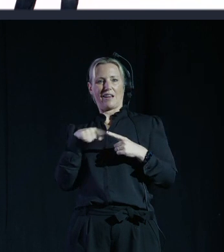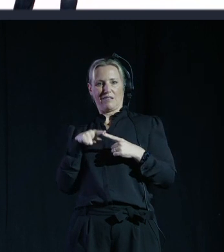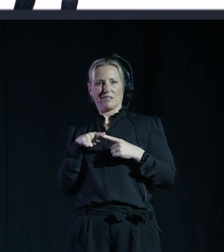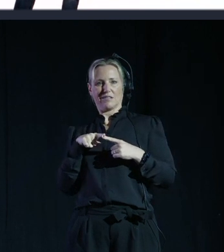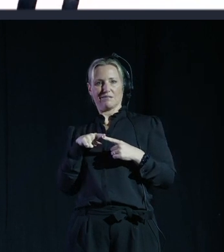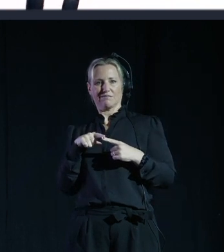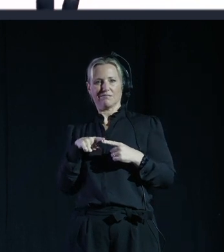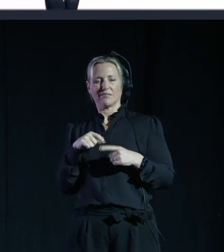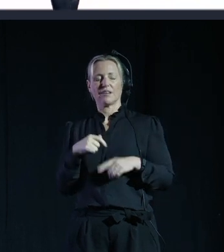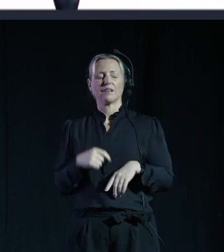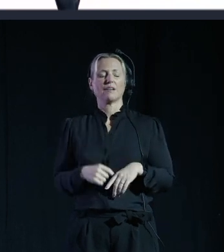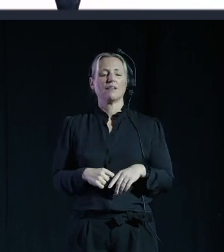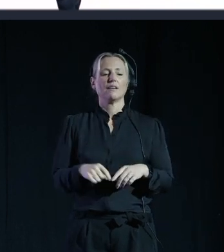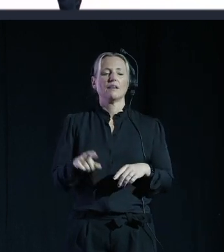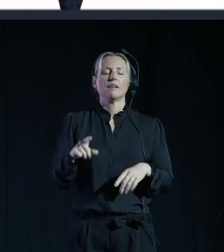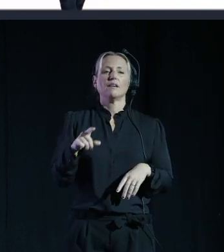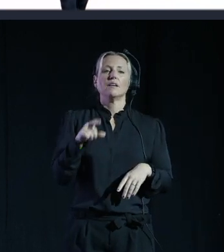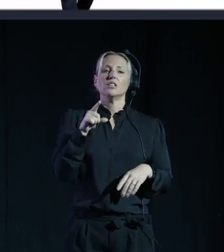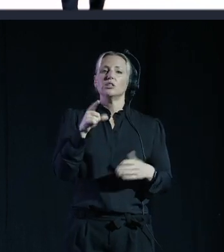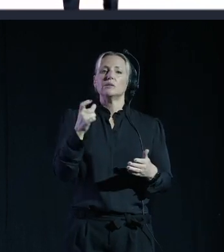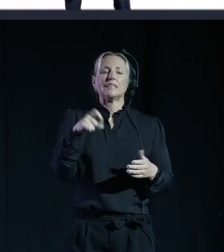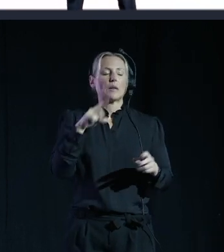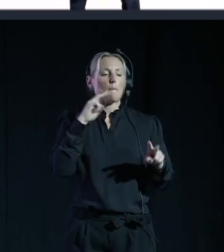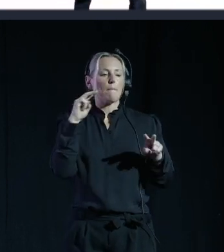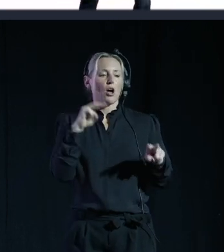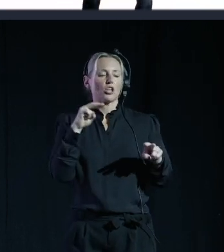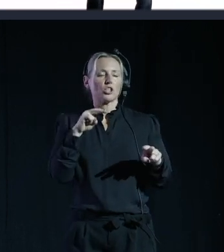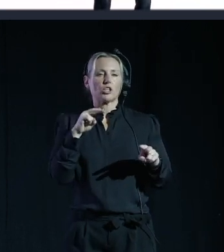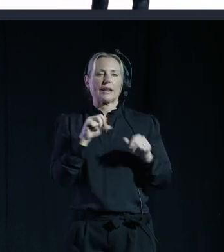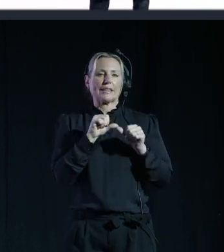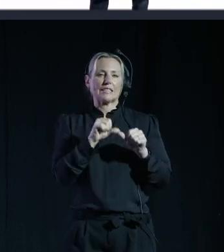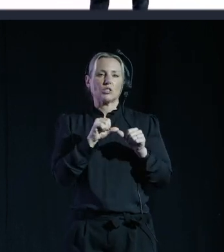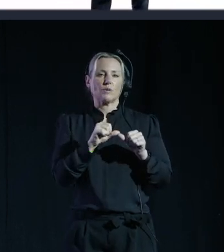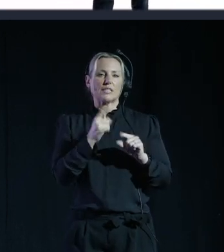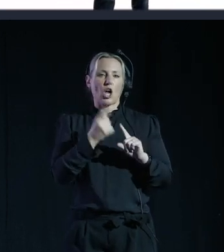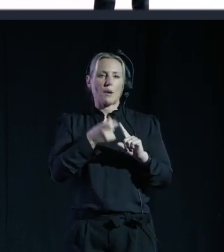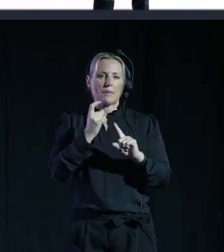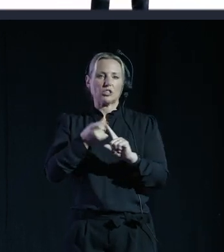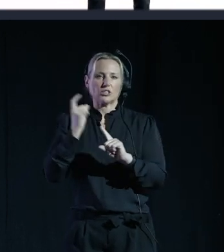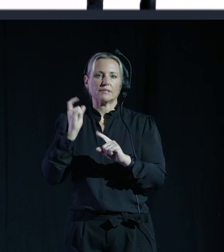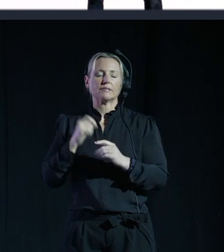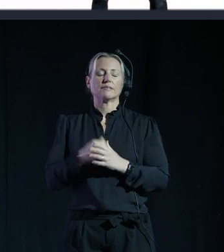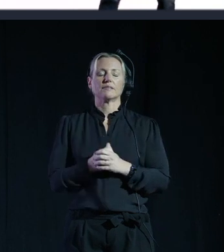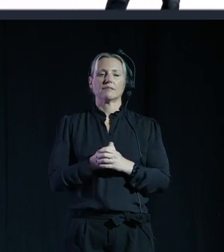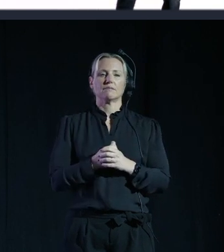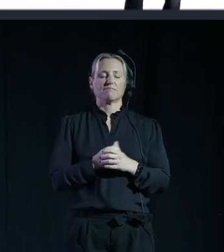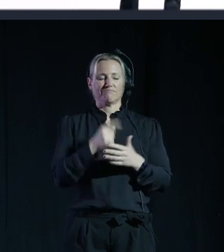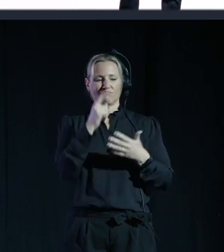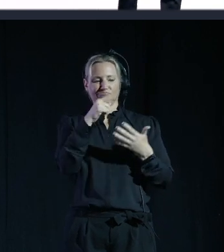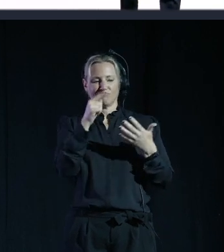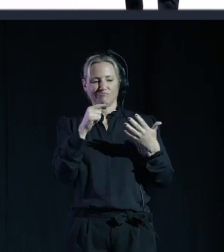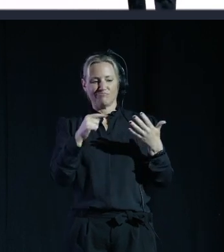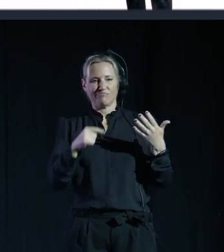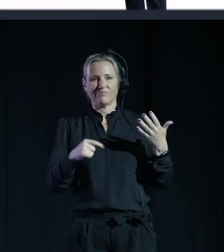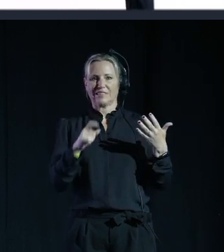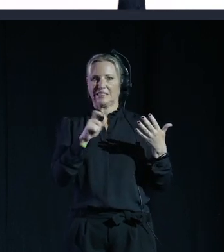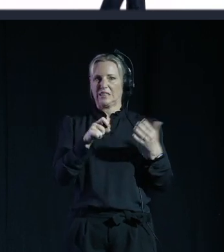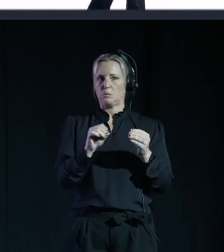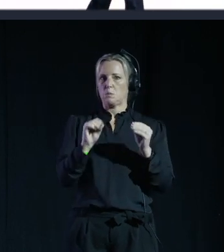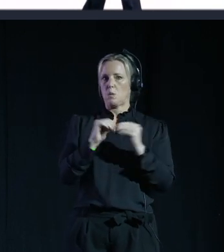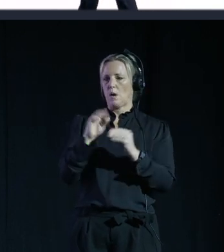you need things like monitoring. You need continuous automation, all these things that help you get through more than just a standalone tool would